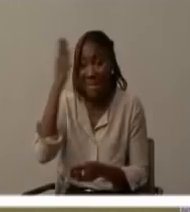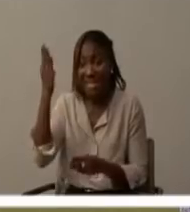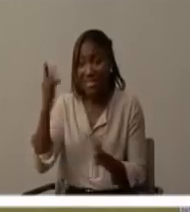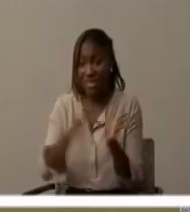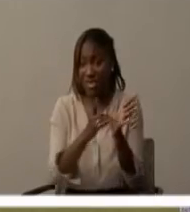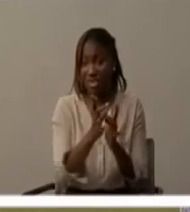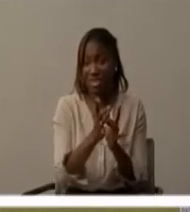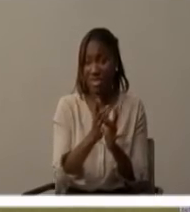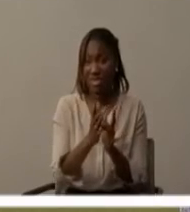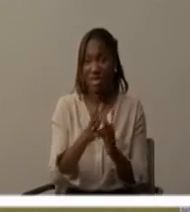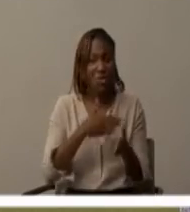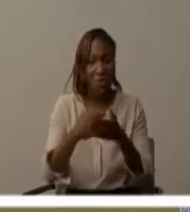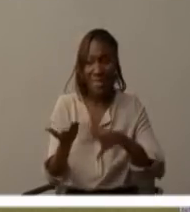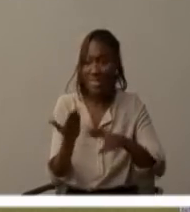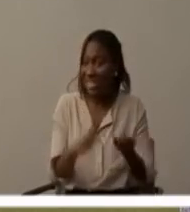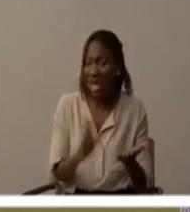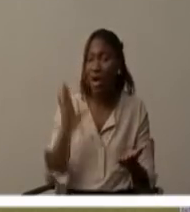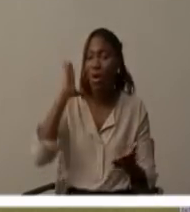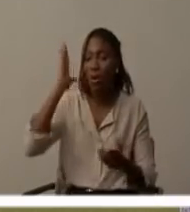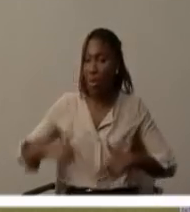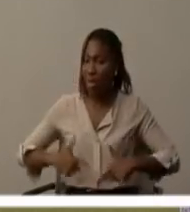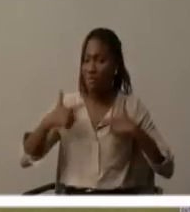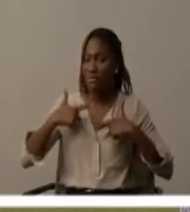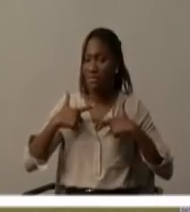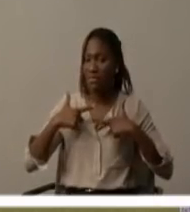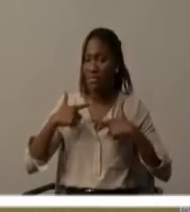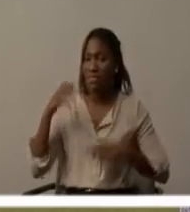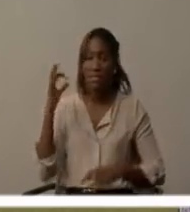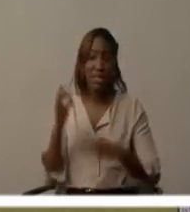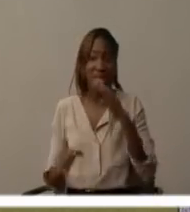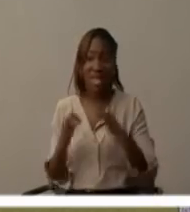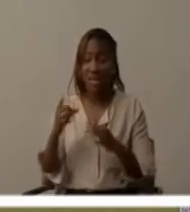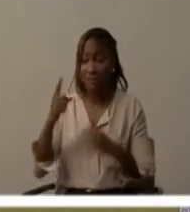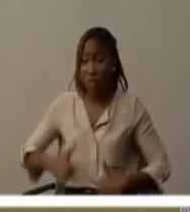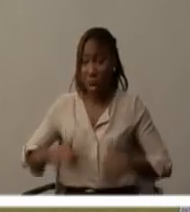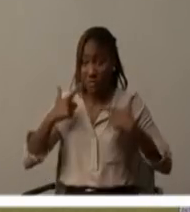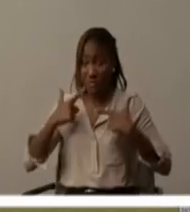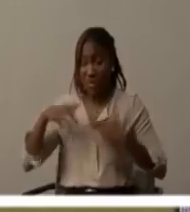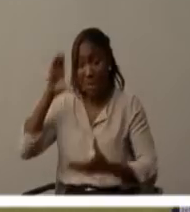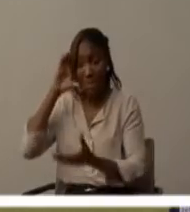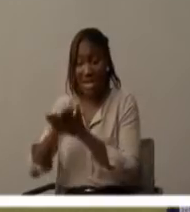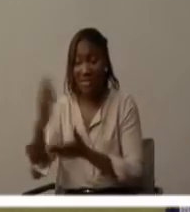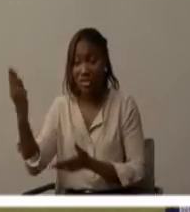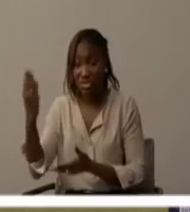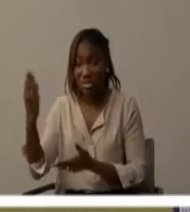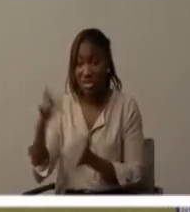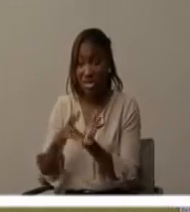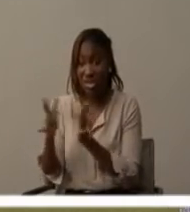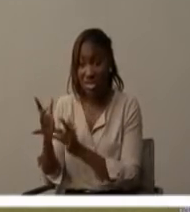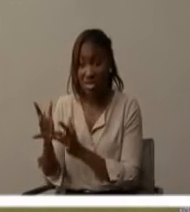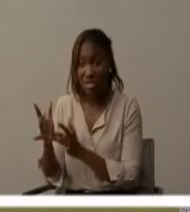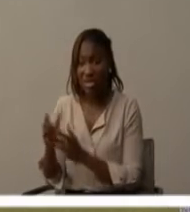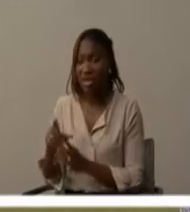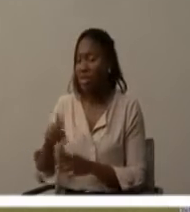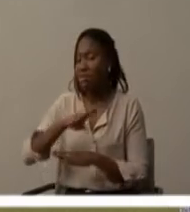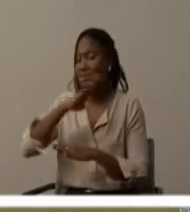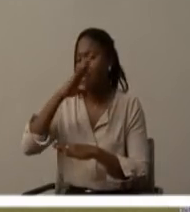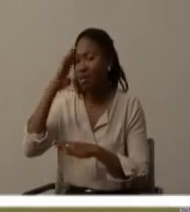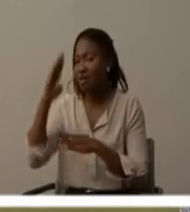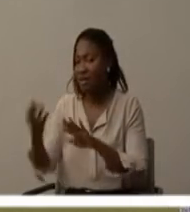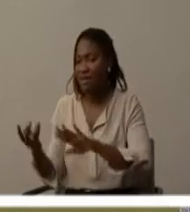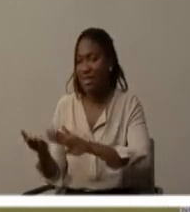live. And whoever lives and believes in me will never die. Do you believe this?" "Yes,